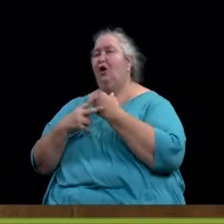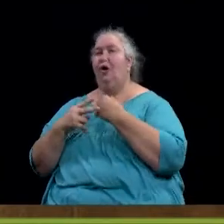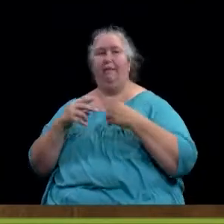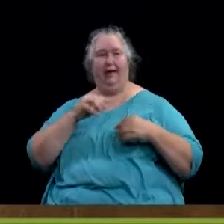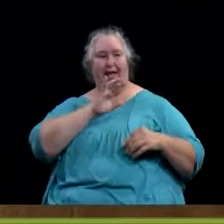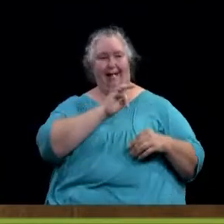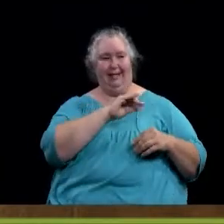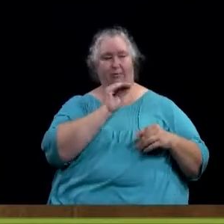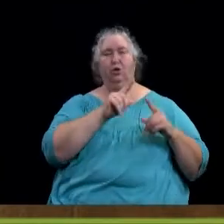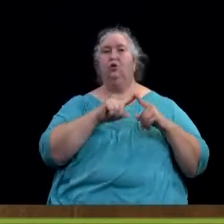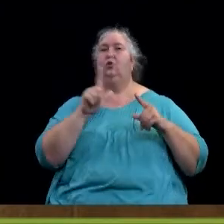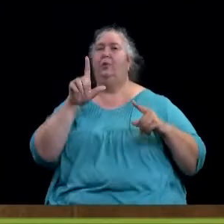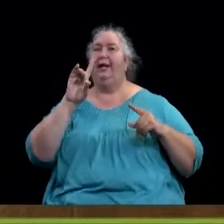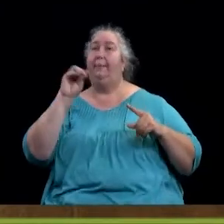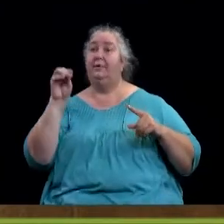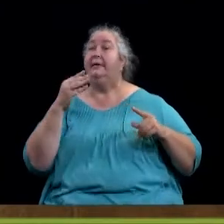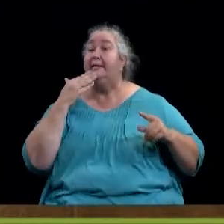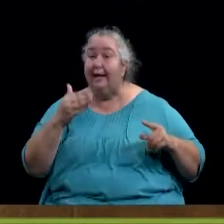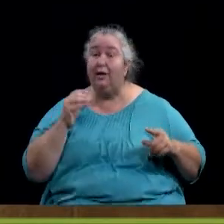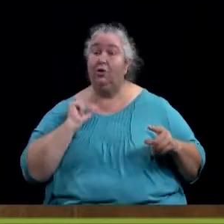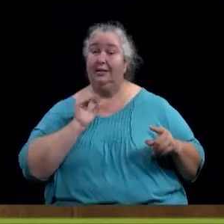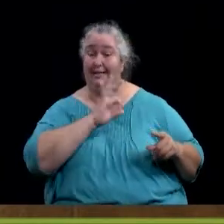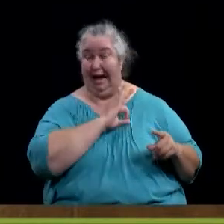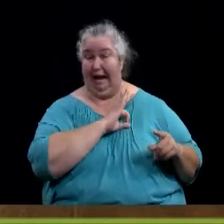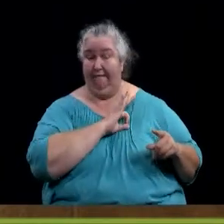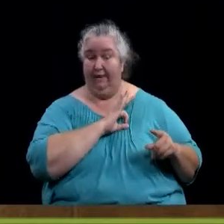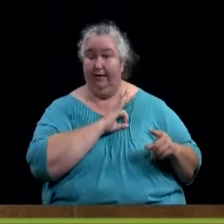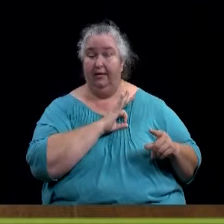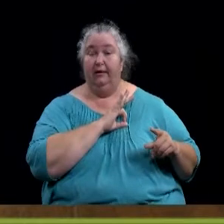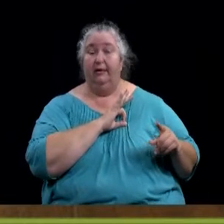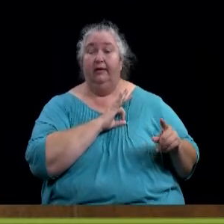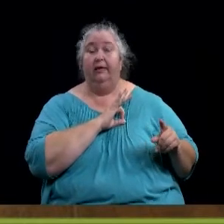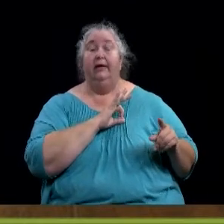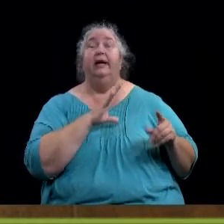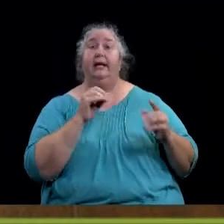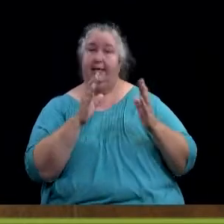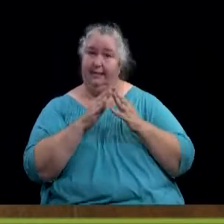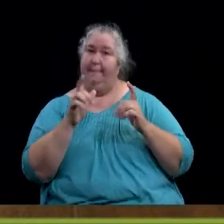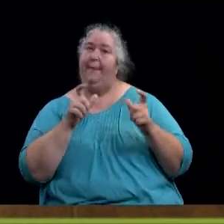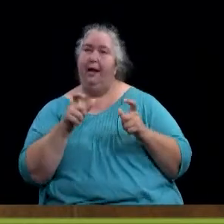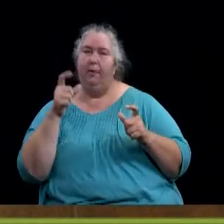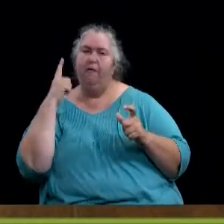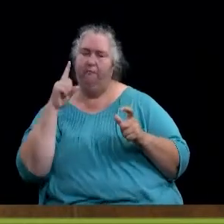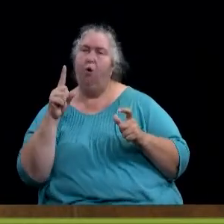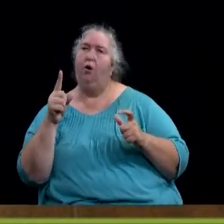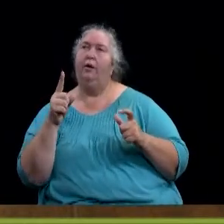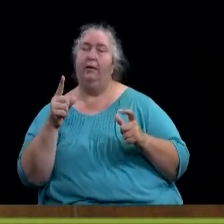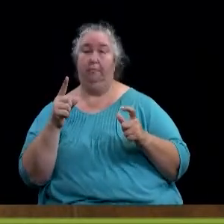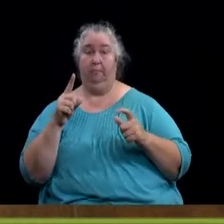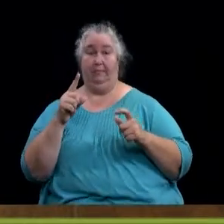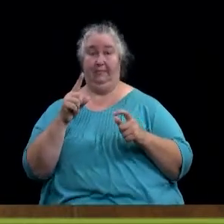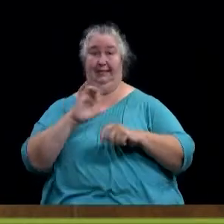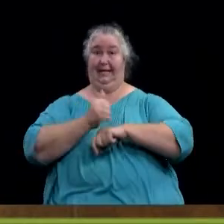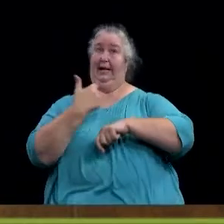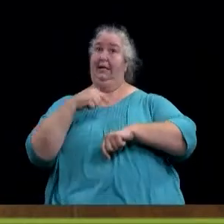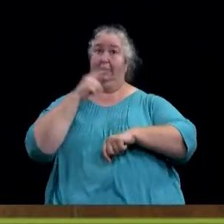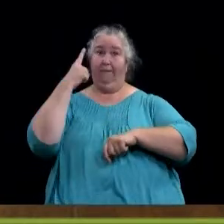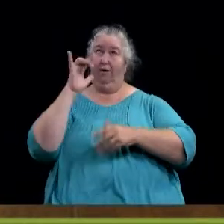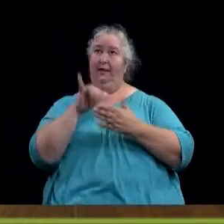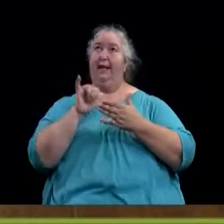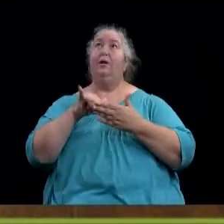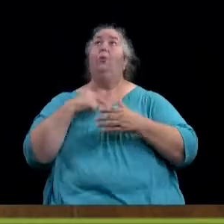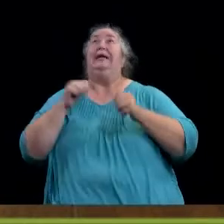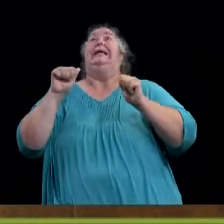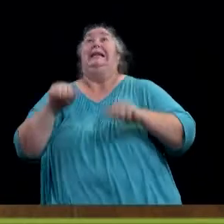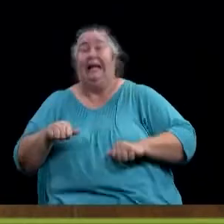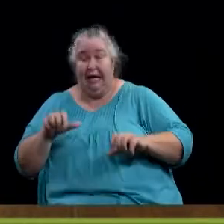and city management, for getting us in a position where we can do that, set up that fund where we're right around 41 million. It helps